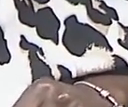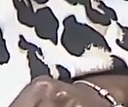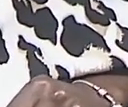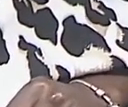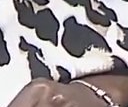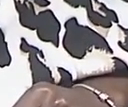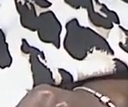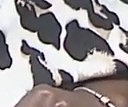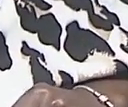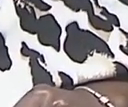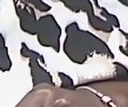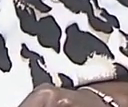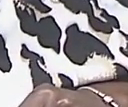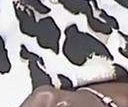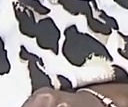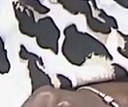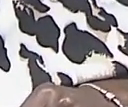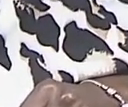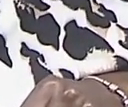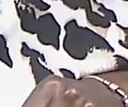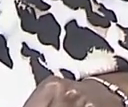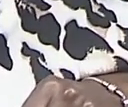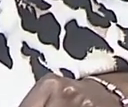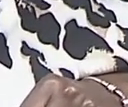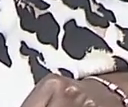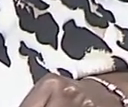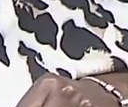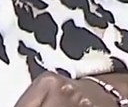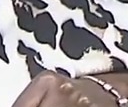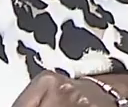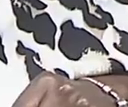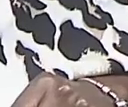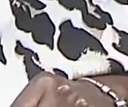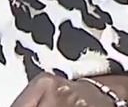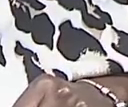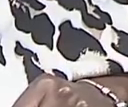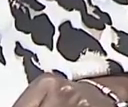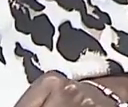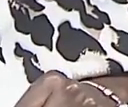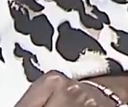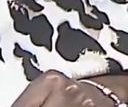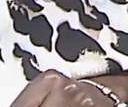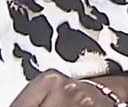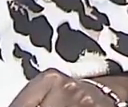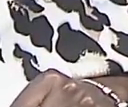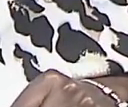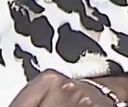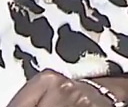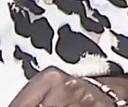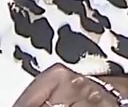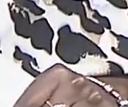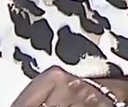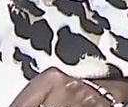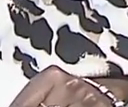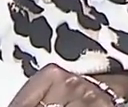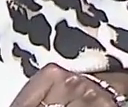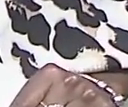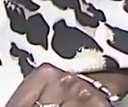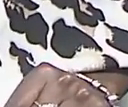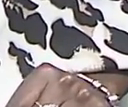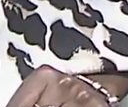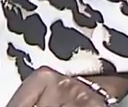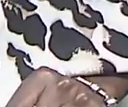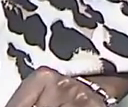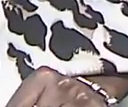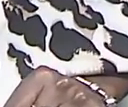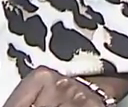That does it for the Bahamas tonight. We thank you for continuing to make ZNS your number one news and information network. Only the sun